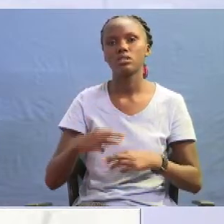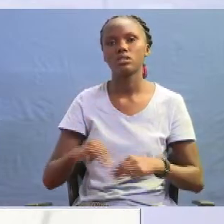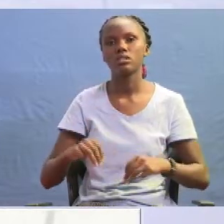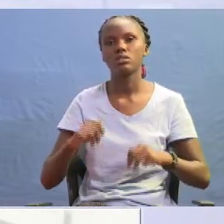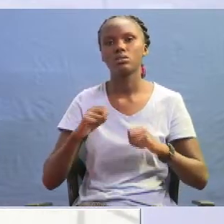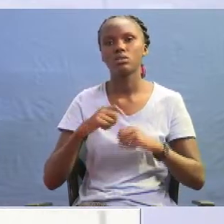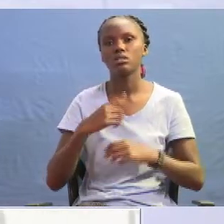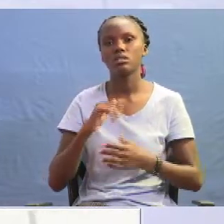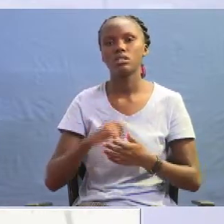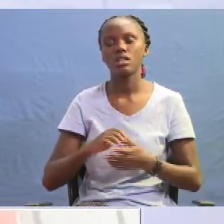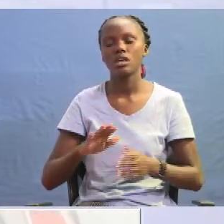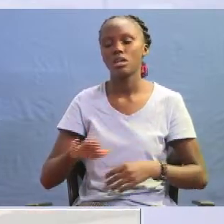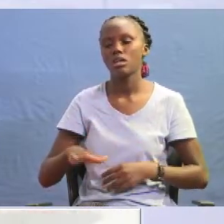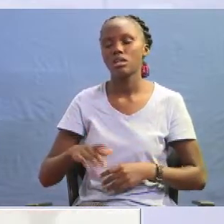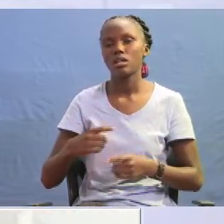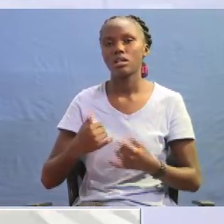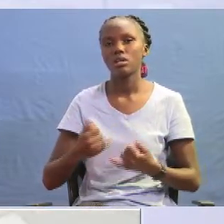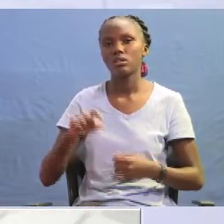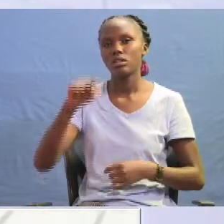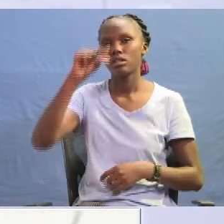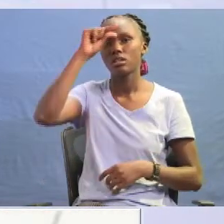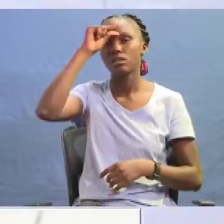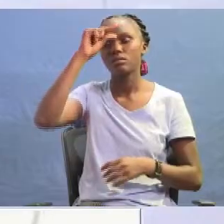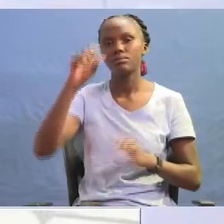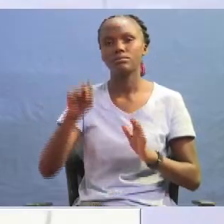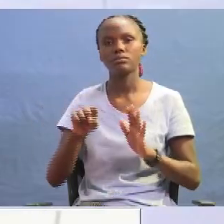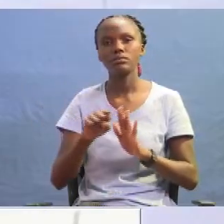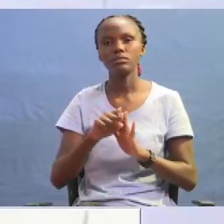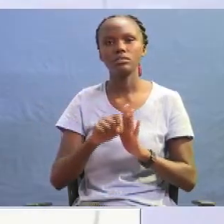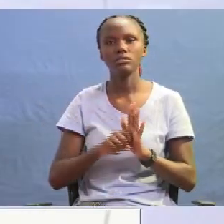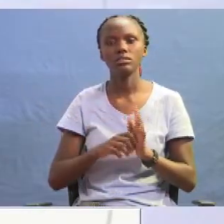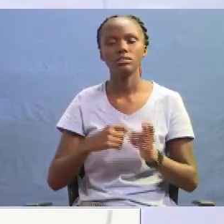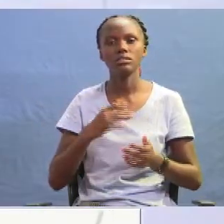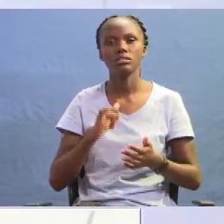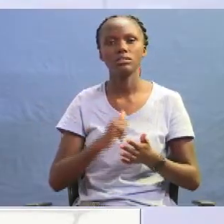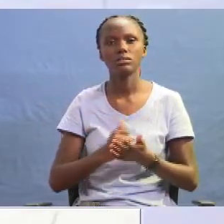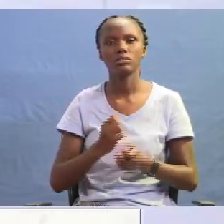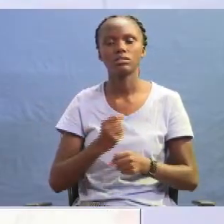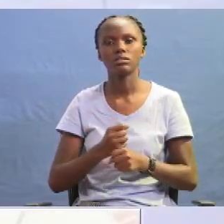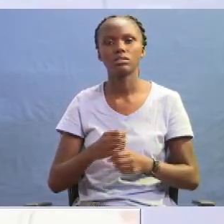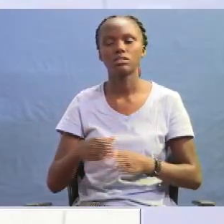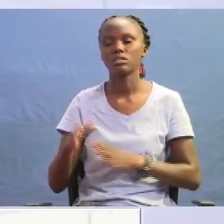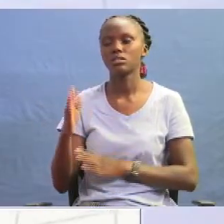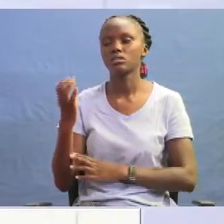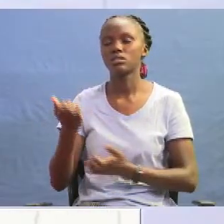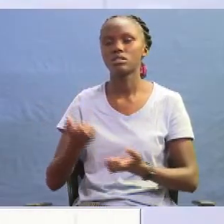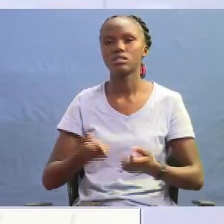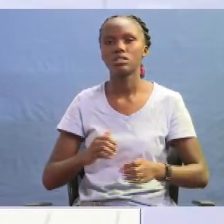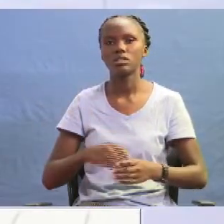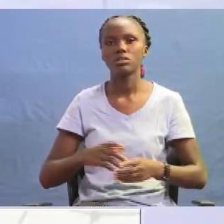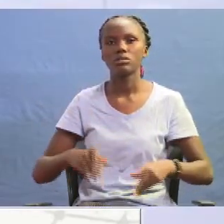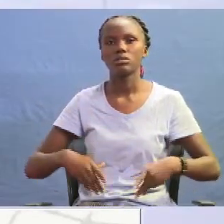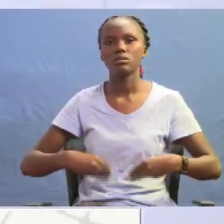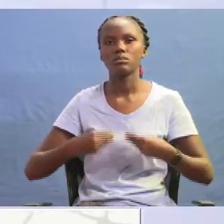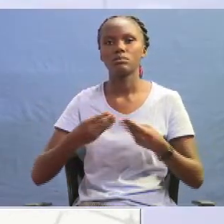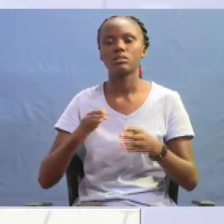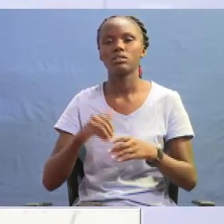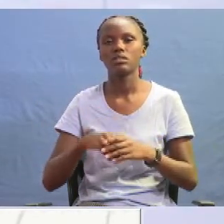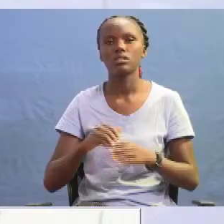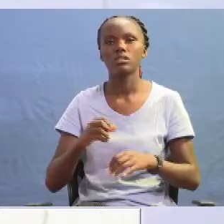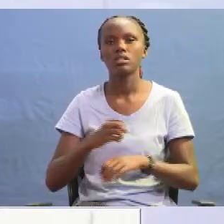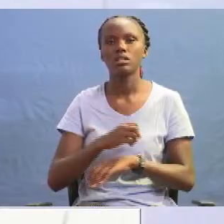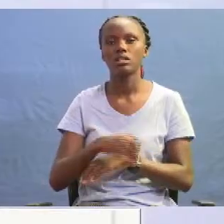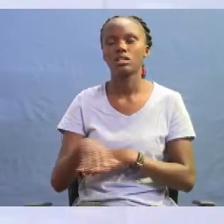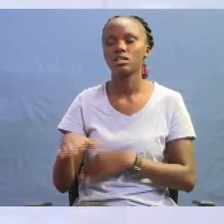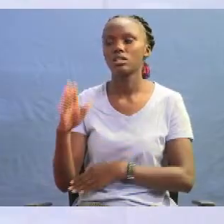area. Government authorities have promised a strict security operation to be launched by security